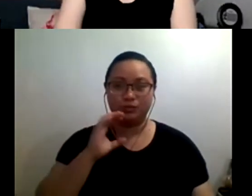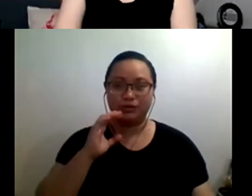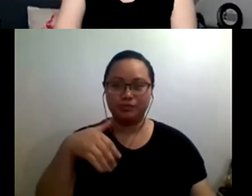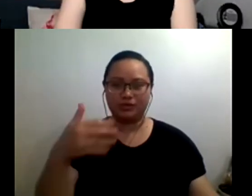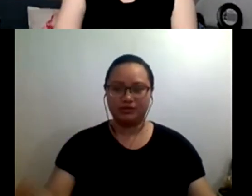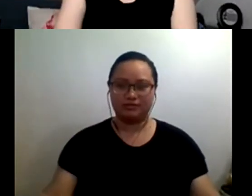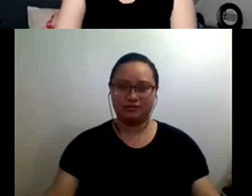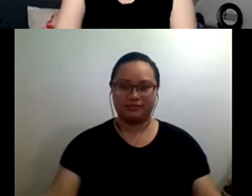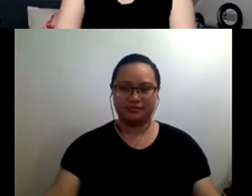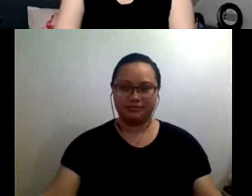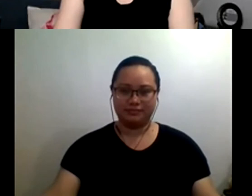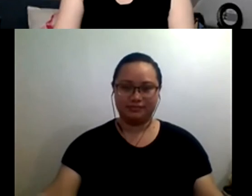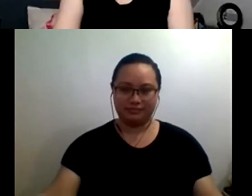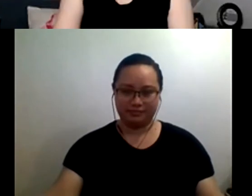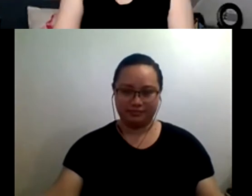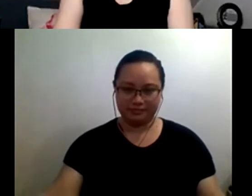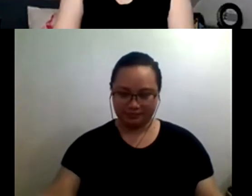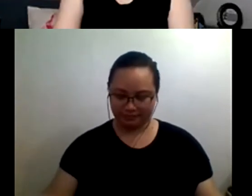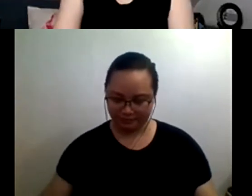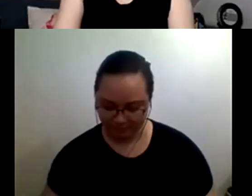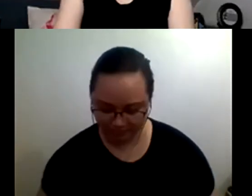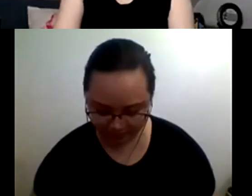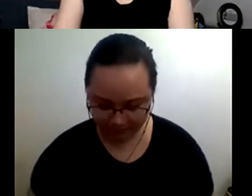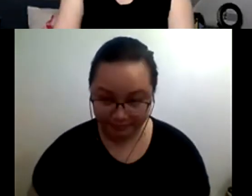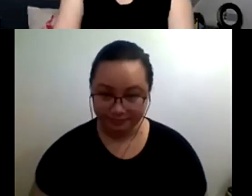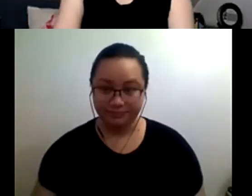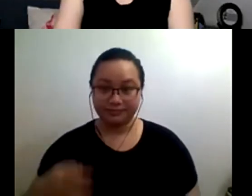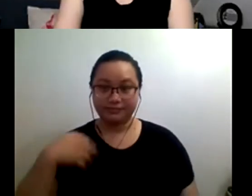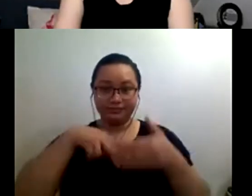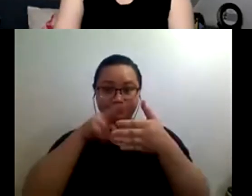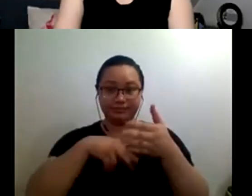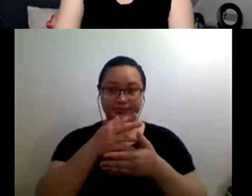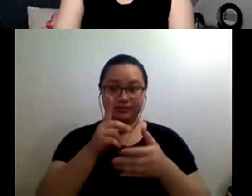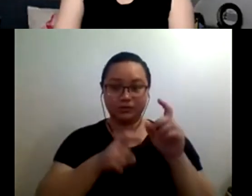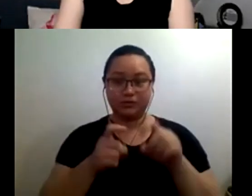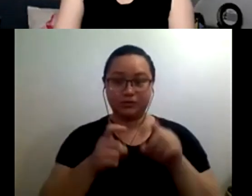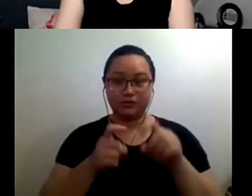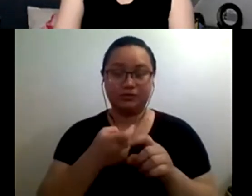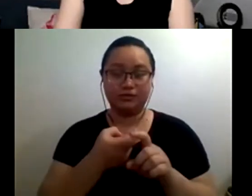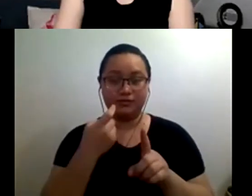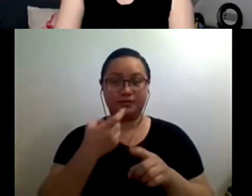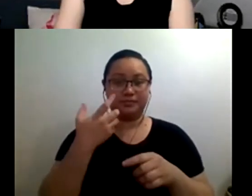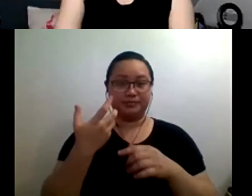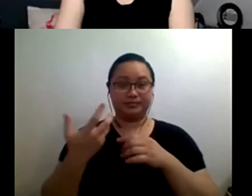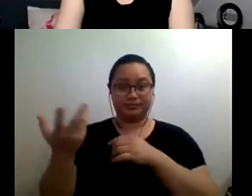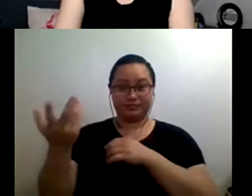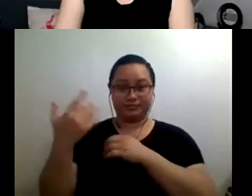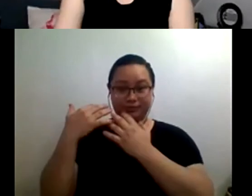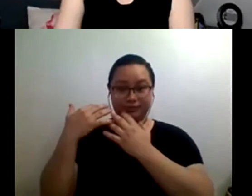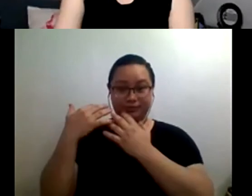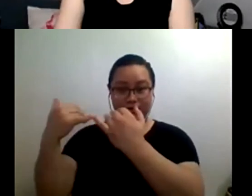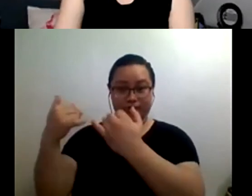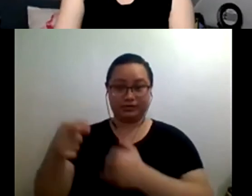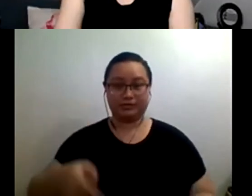Thank you, Sir TQ. So let me read some questions from our guests. First